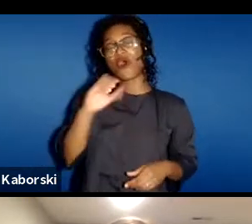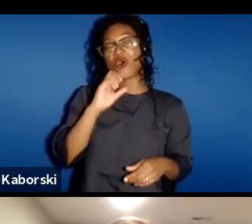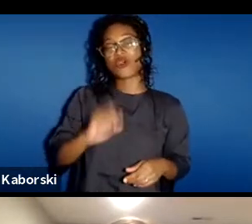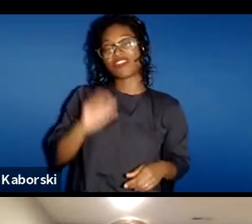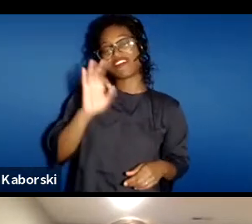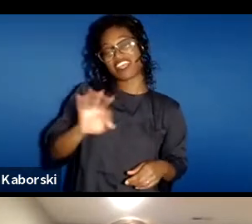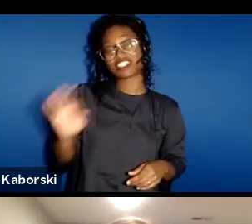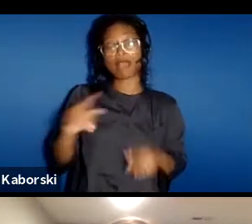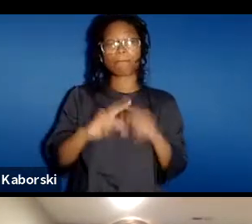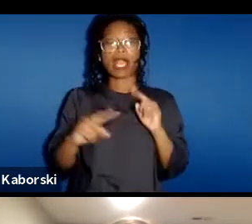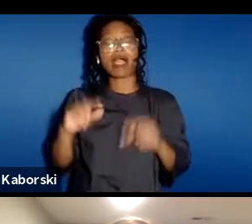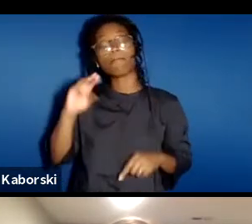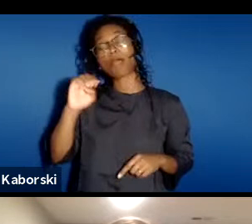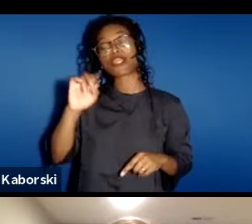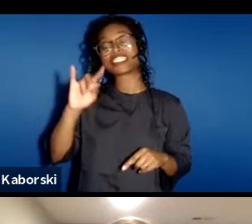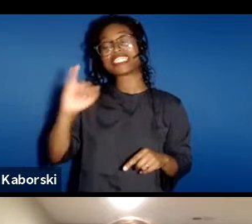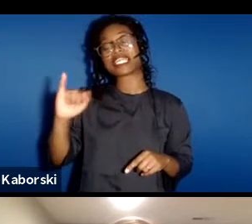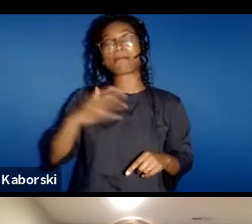favorite cocktail.